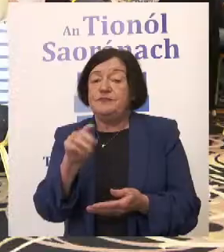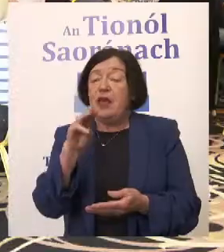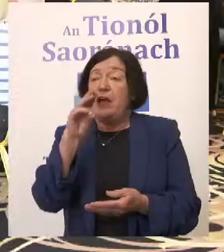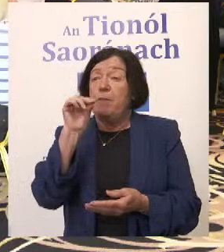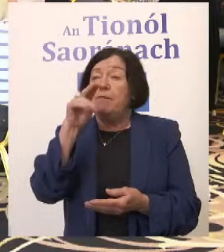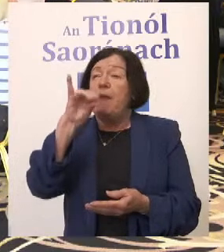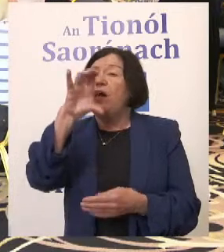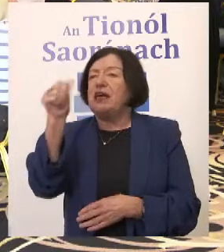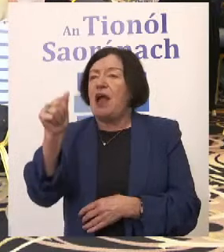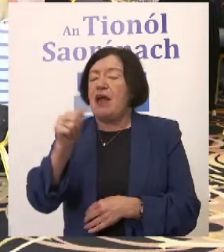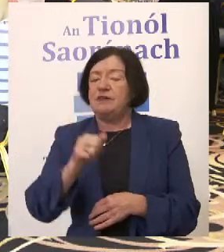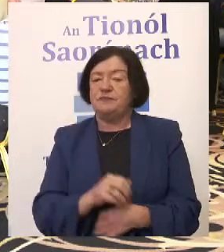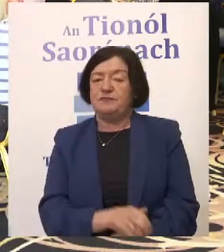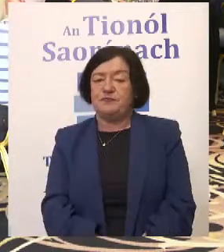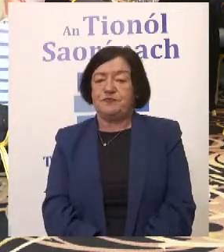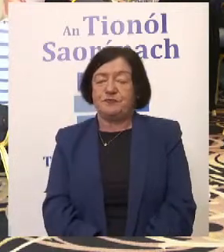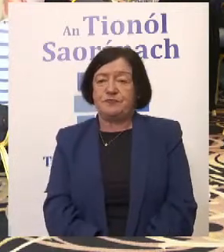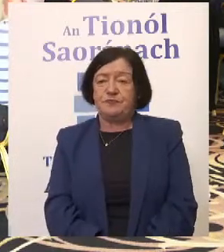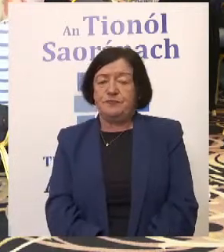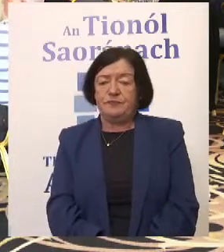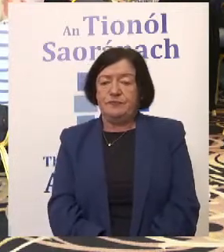Monica.